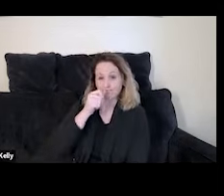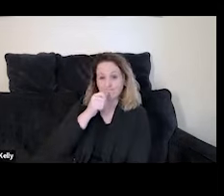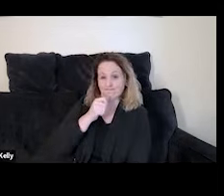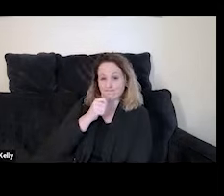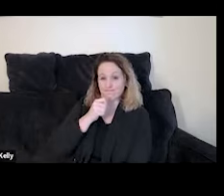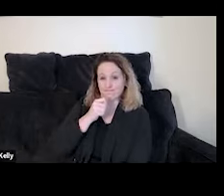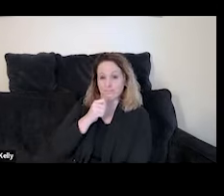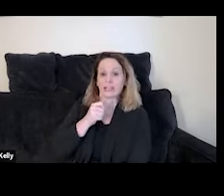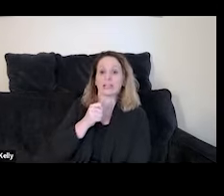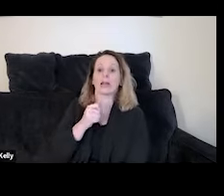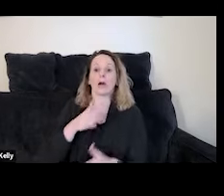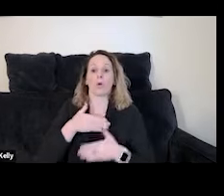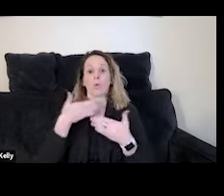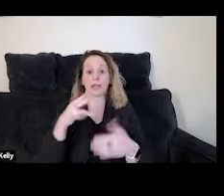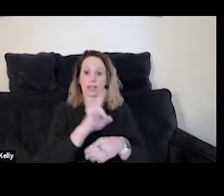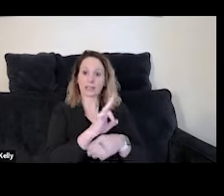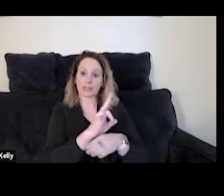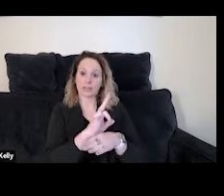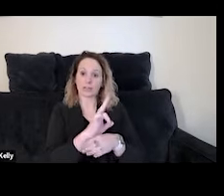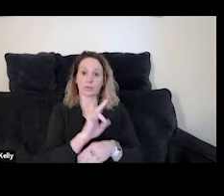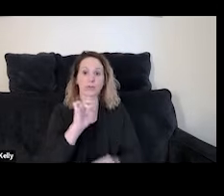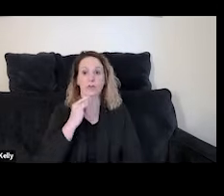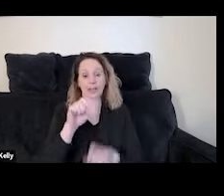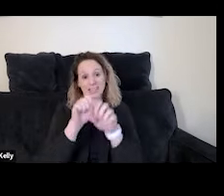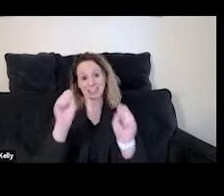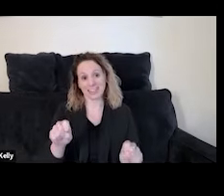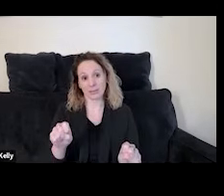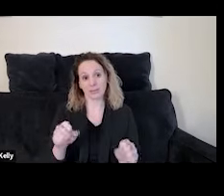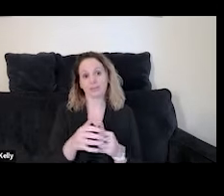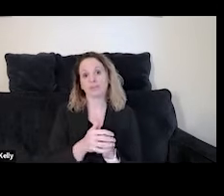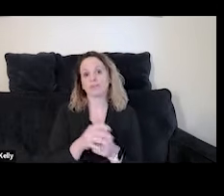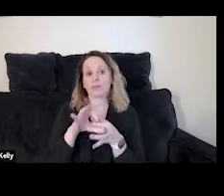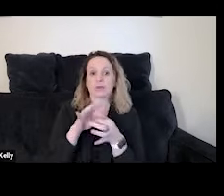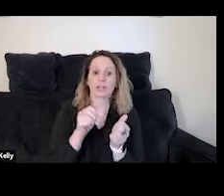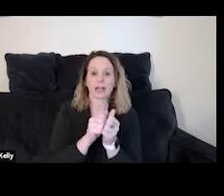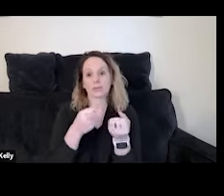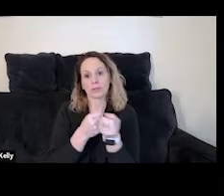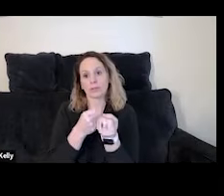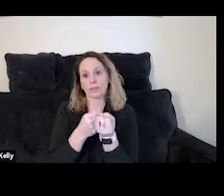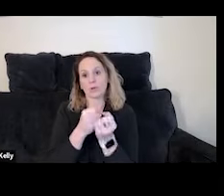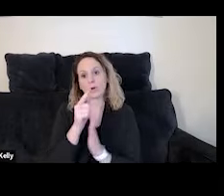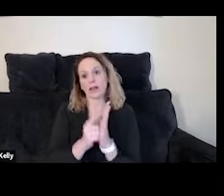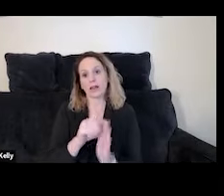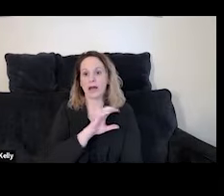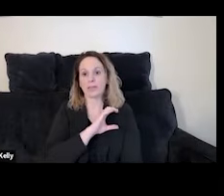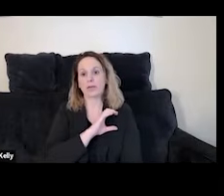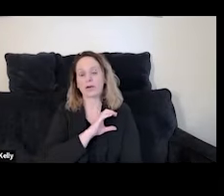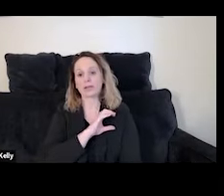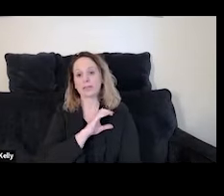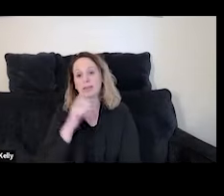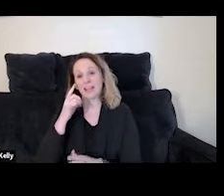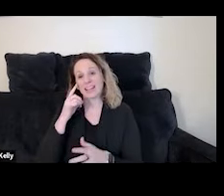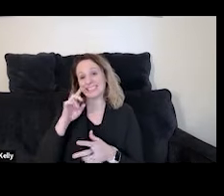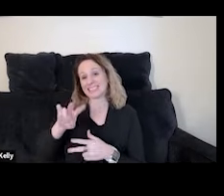people's willingness to use a crisis system. And so the connection and support of law enforcement comes as a